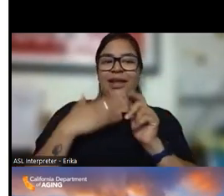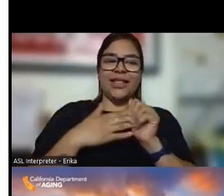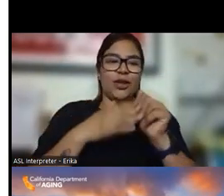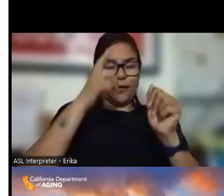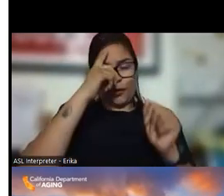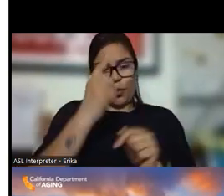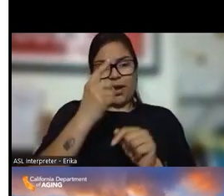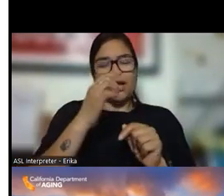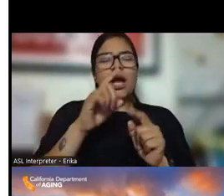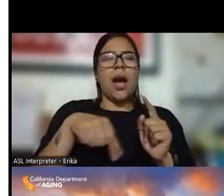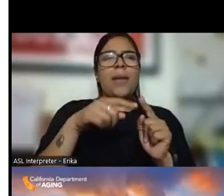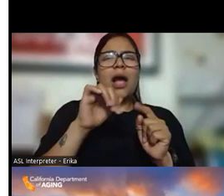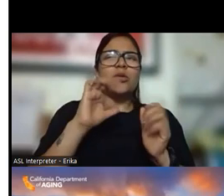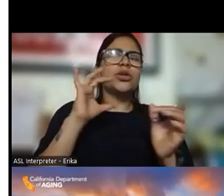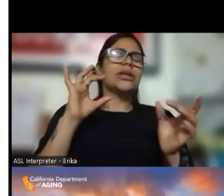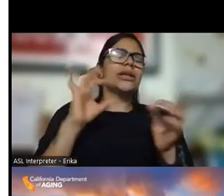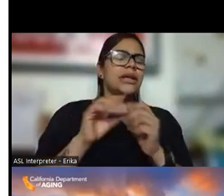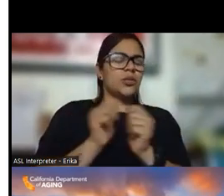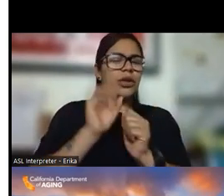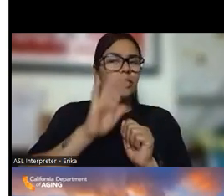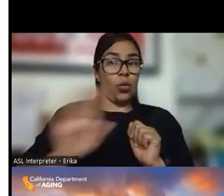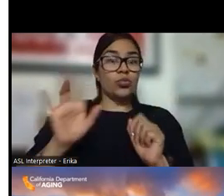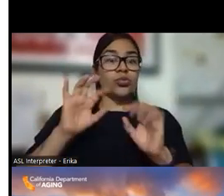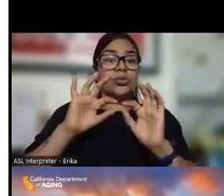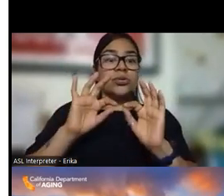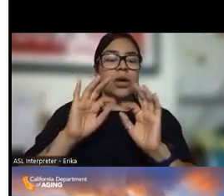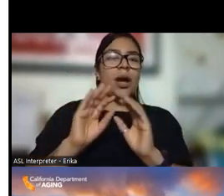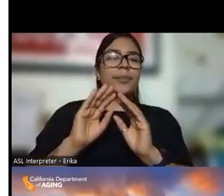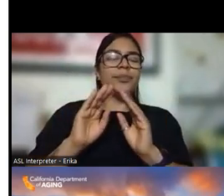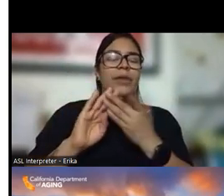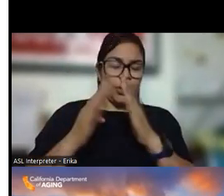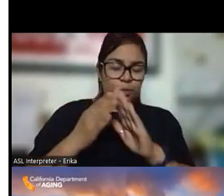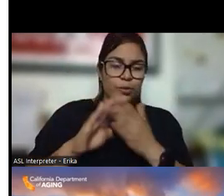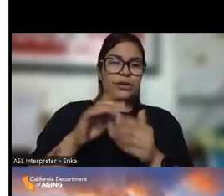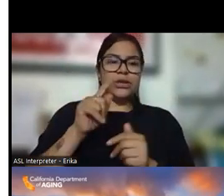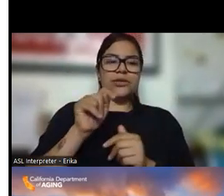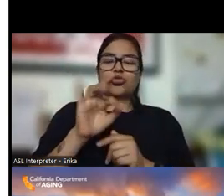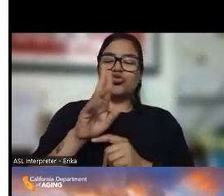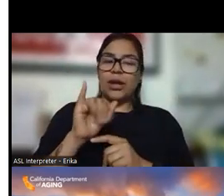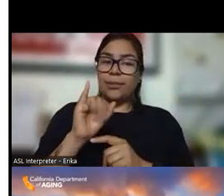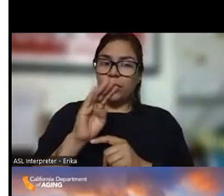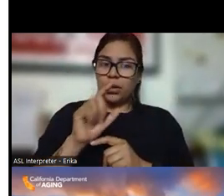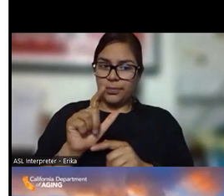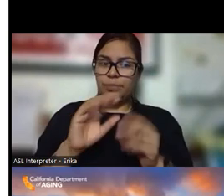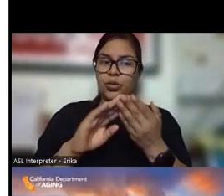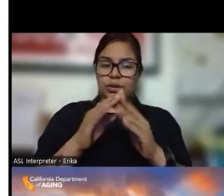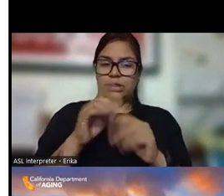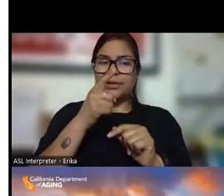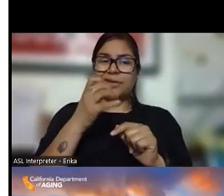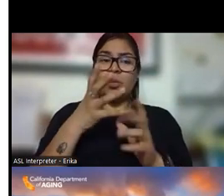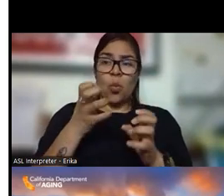communities. But it would be really great as we build up our relationship with tribal communities to involve them in programs like